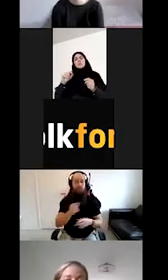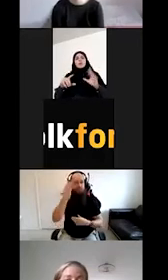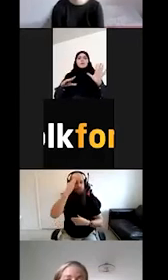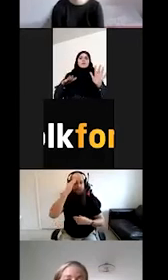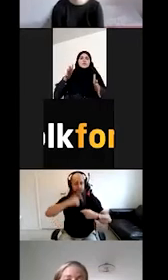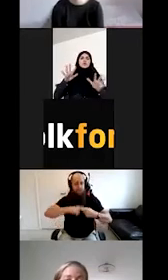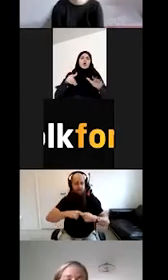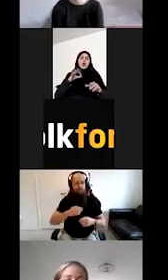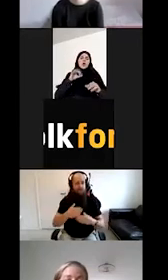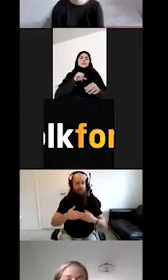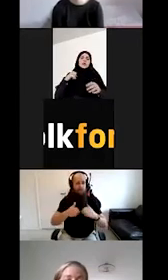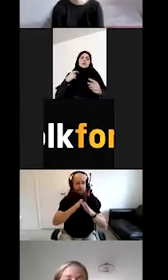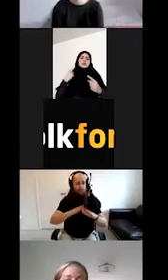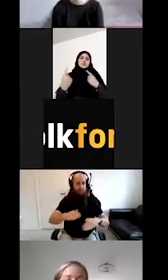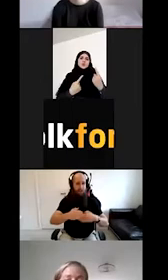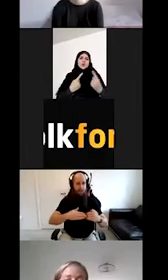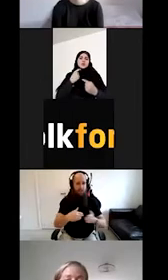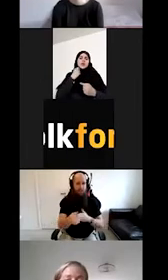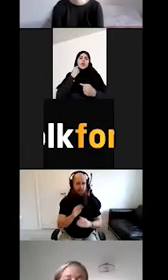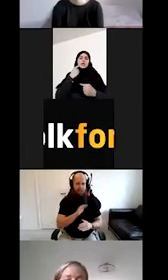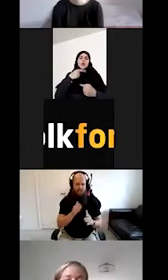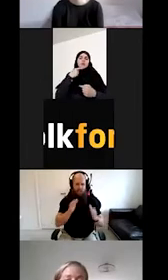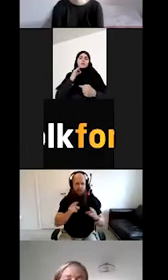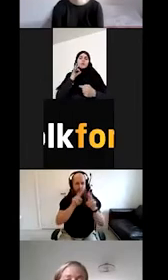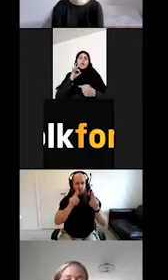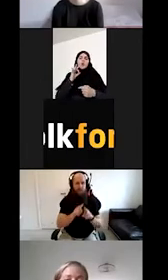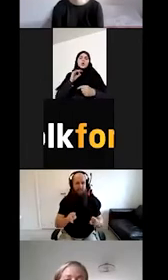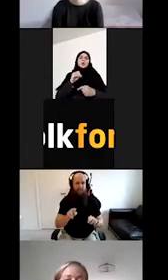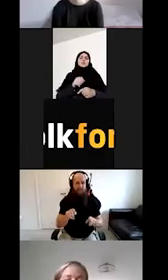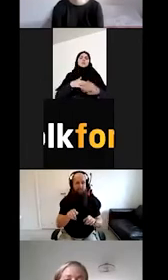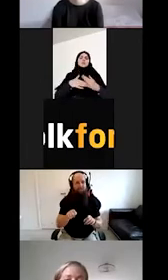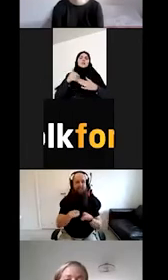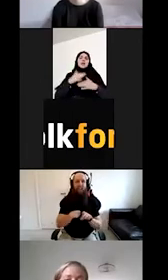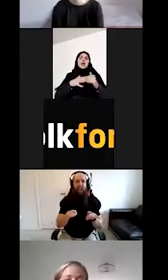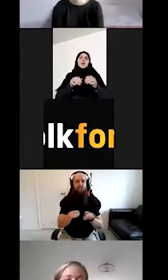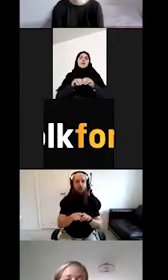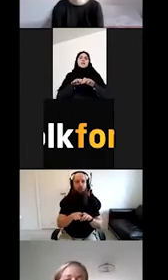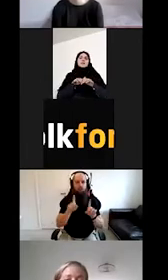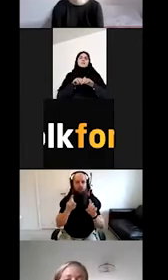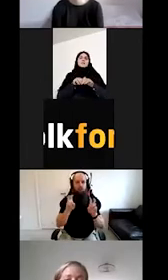has been a large international presence in Bosnia and Herzegovina